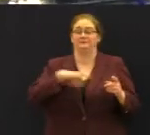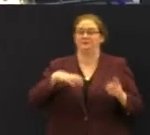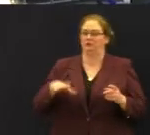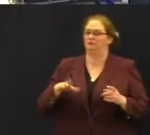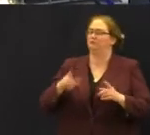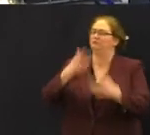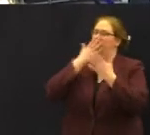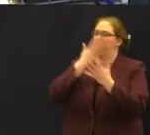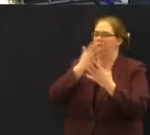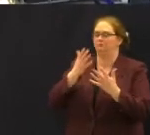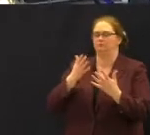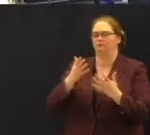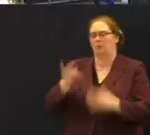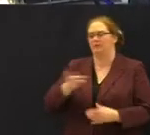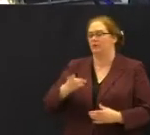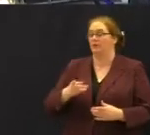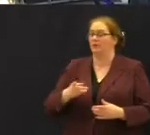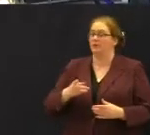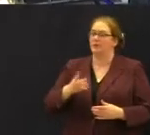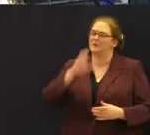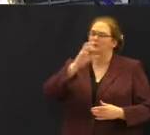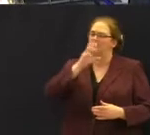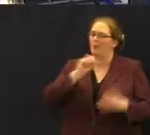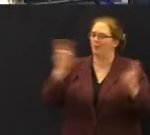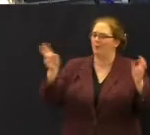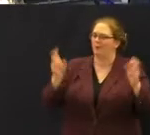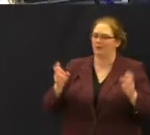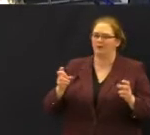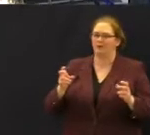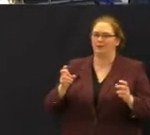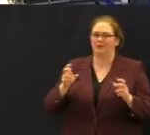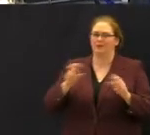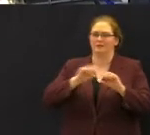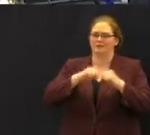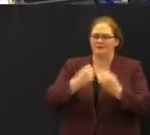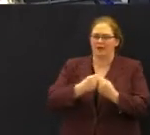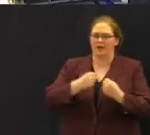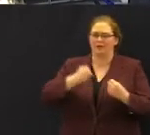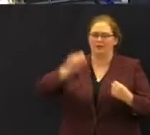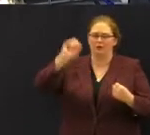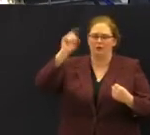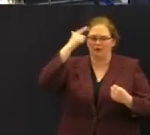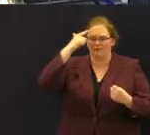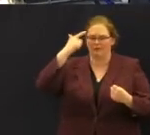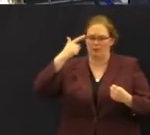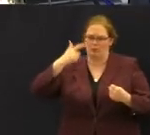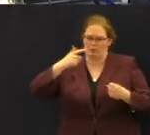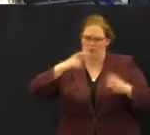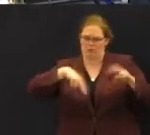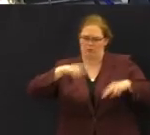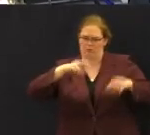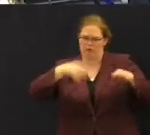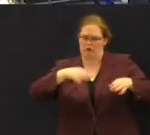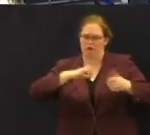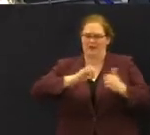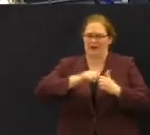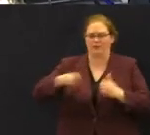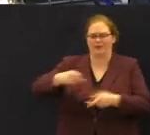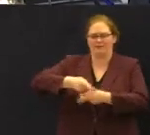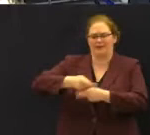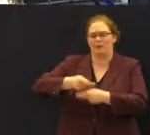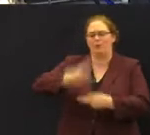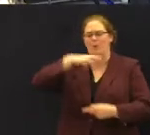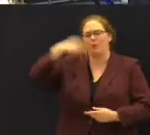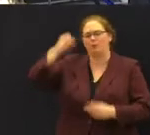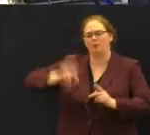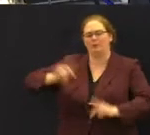you. And there's an old saying that society or government will be judged by how they take care of their old people and